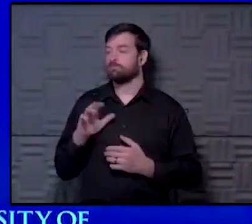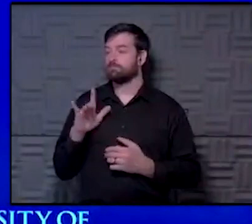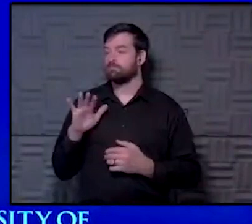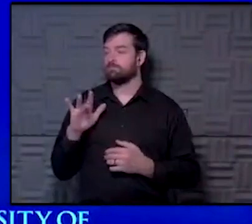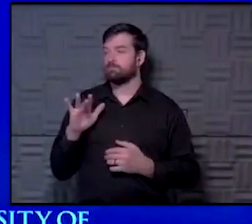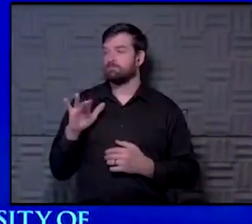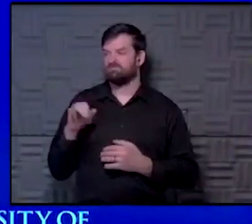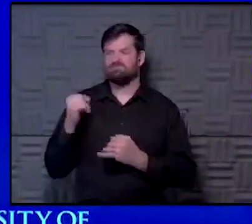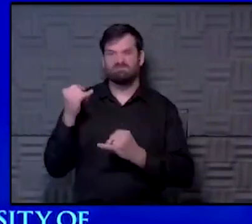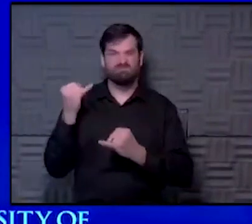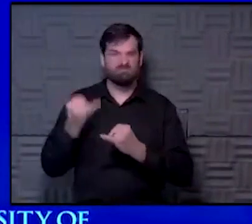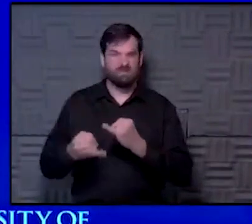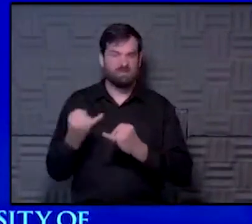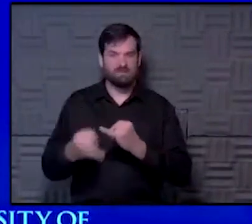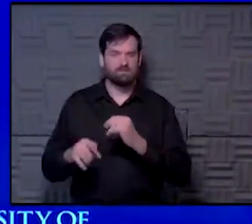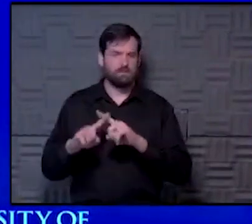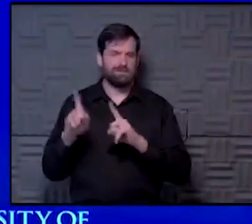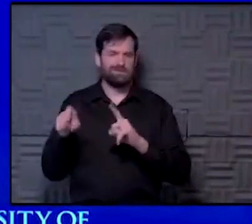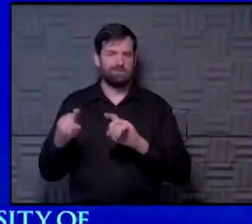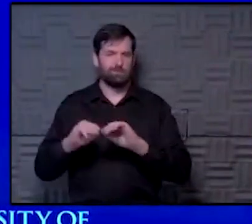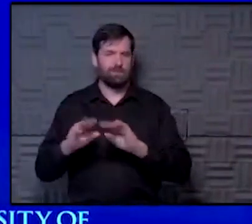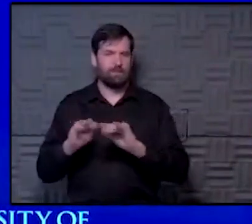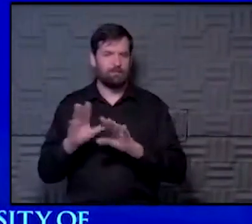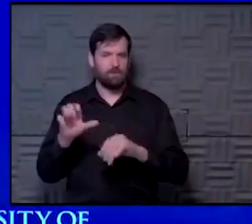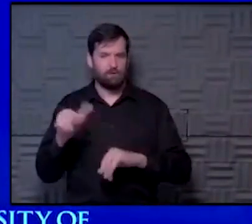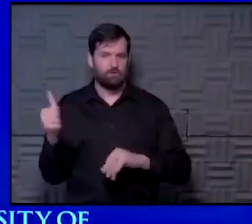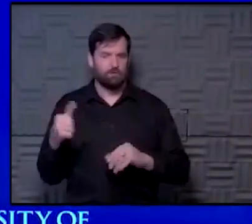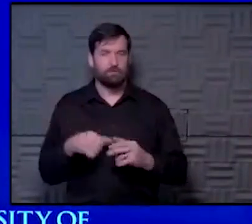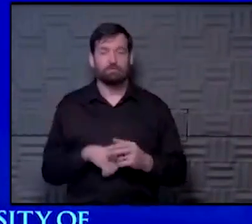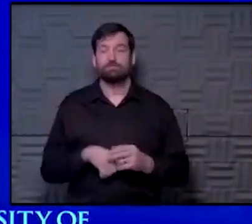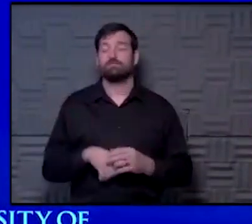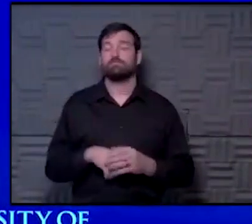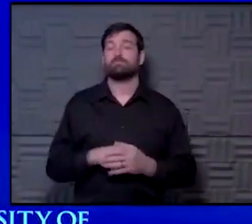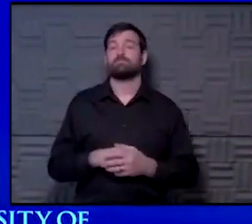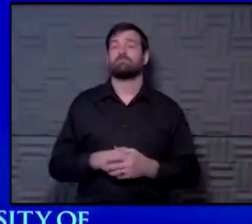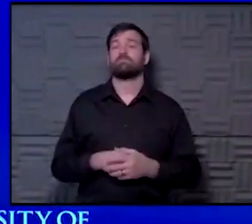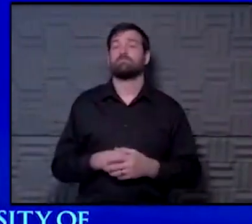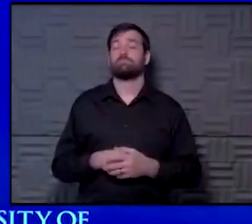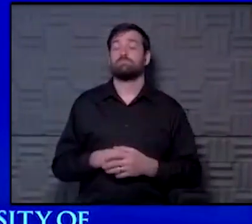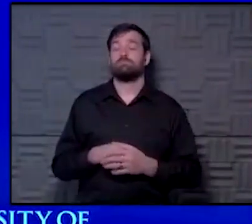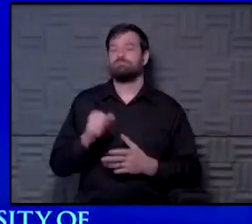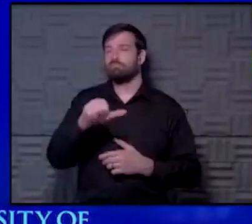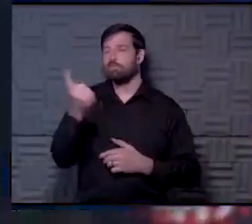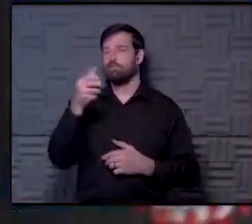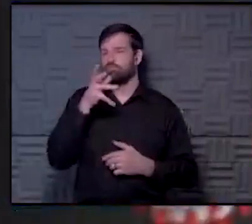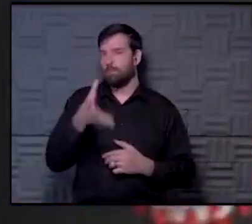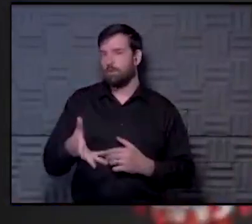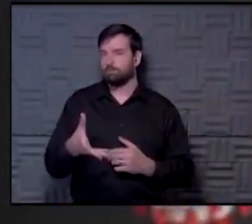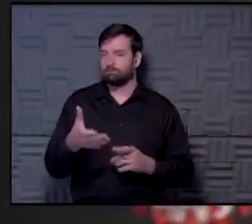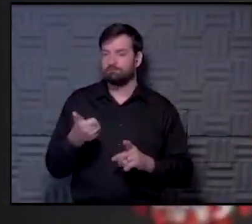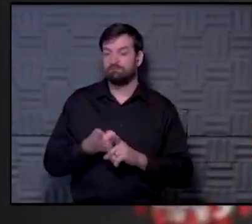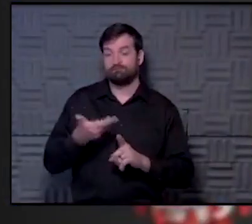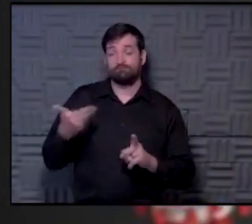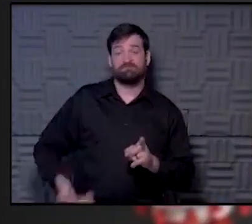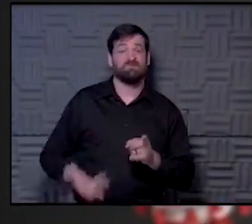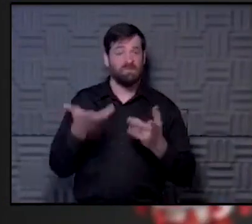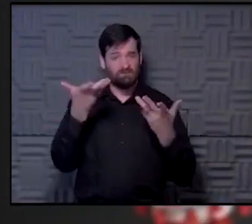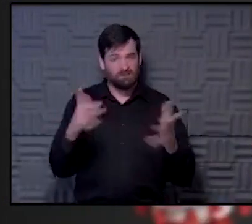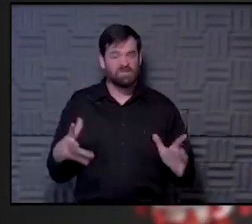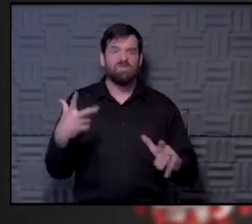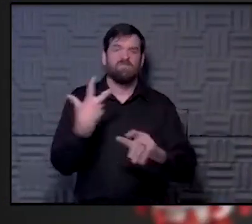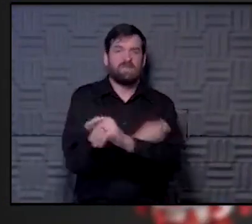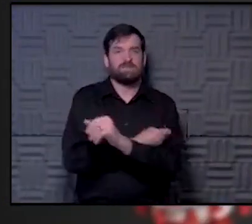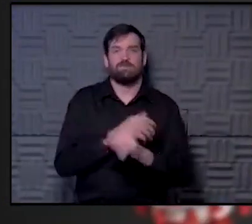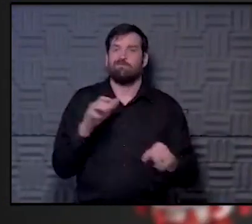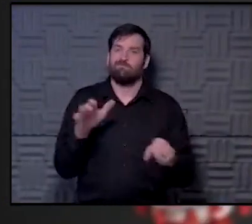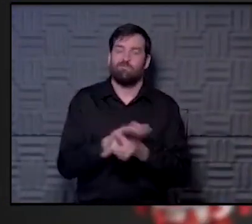We have this last question, but we need to clarify on another one. So the last question we have, another grandma. I'm a grandmother who is fully vaccinated and planning a